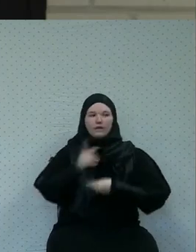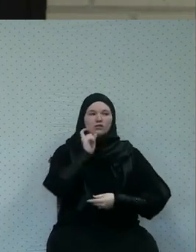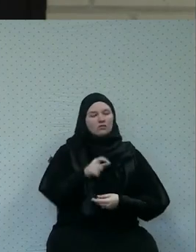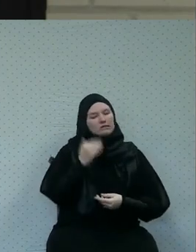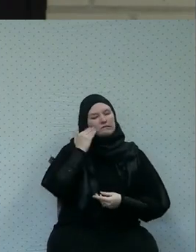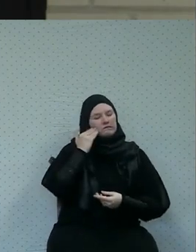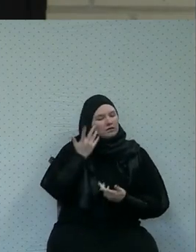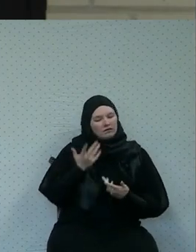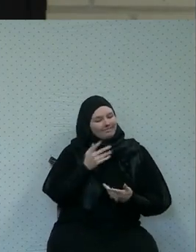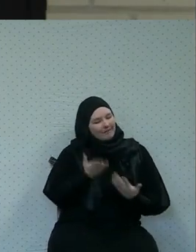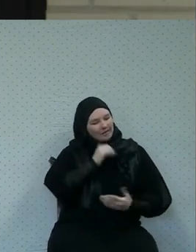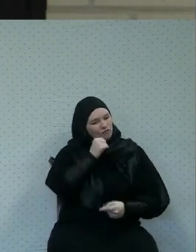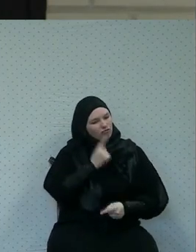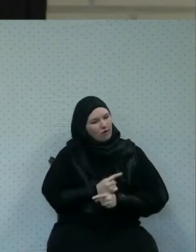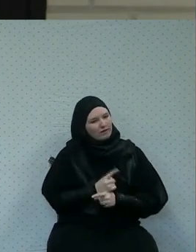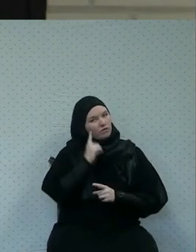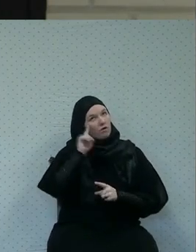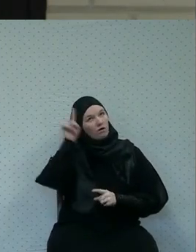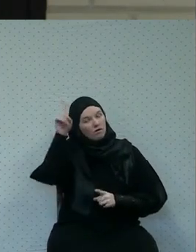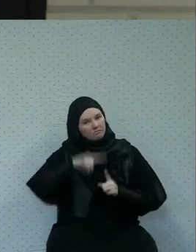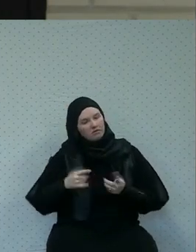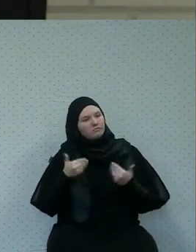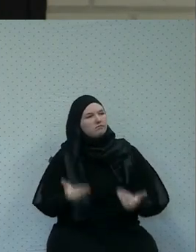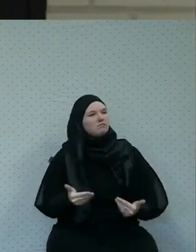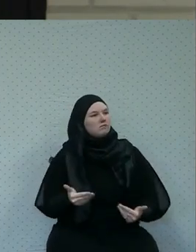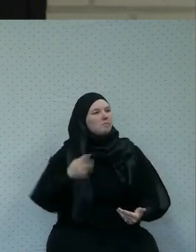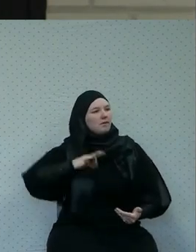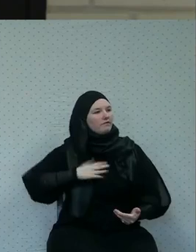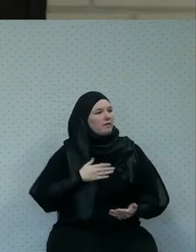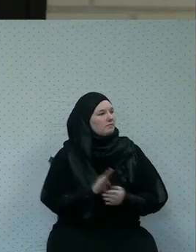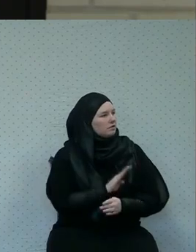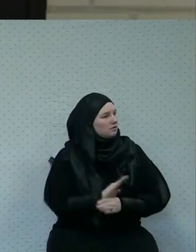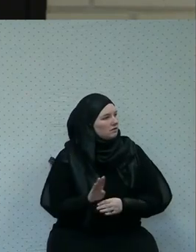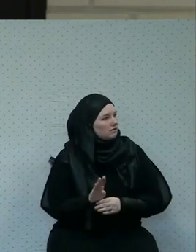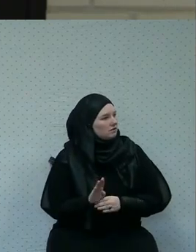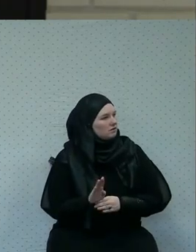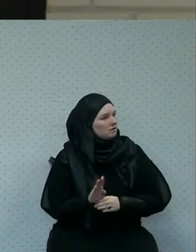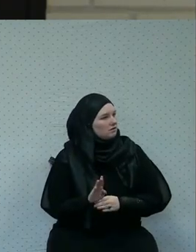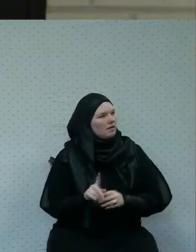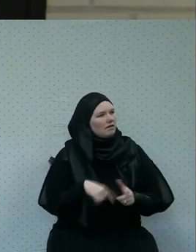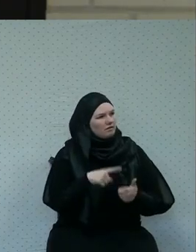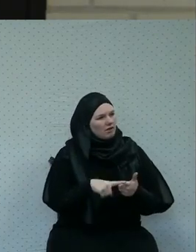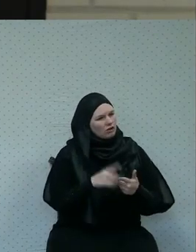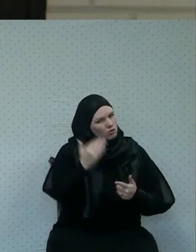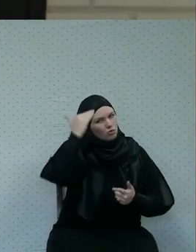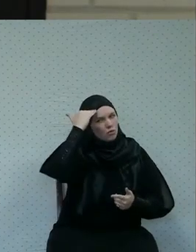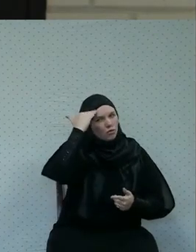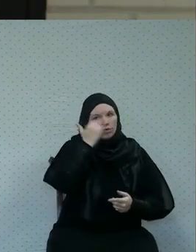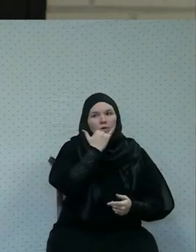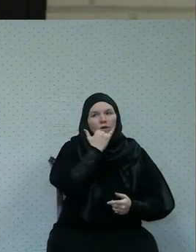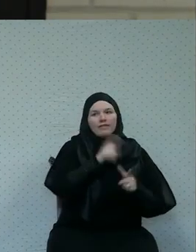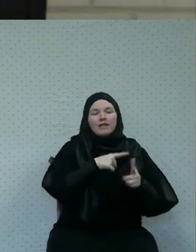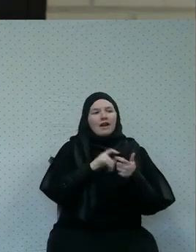shouldn't, and they know it is prohibited. How could we then ask Allah in the